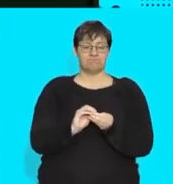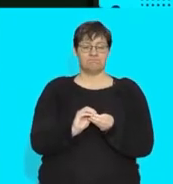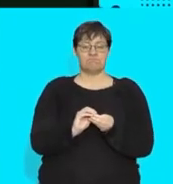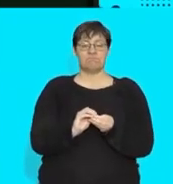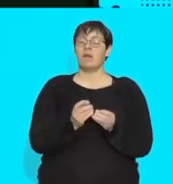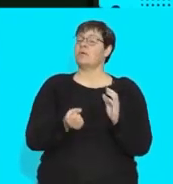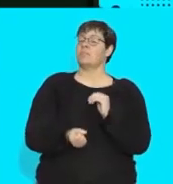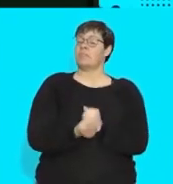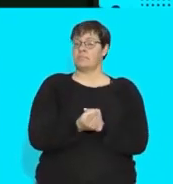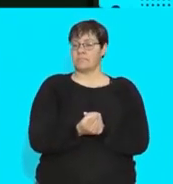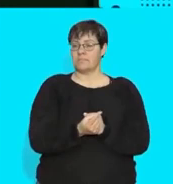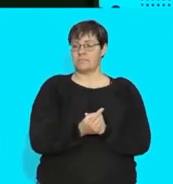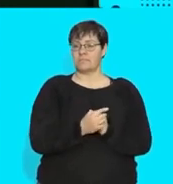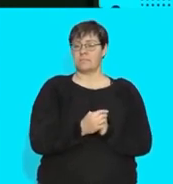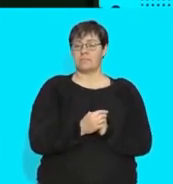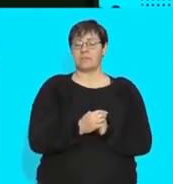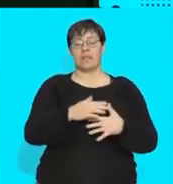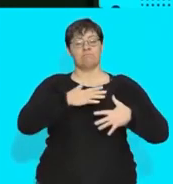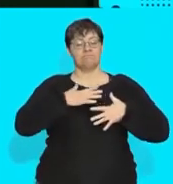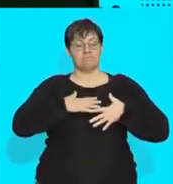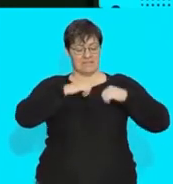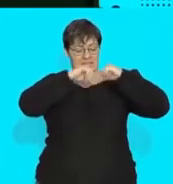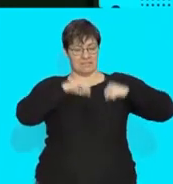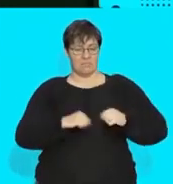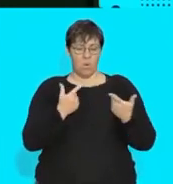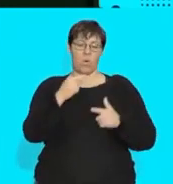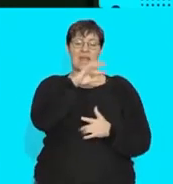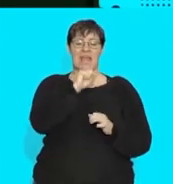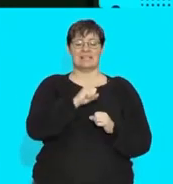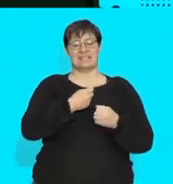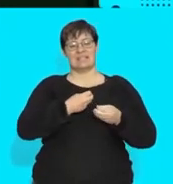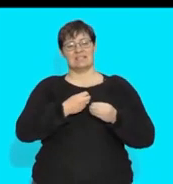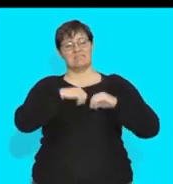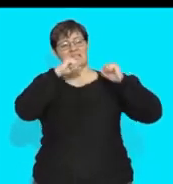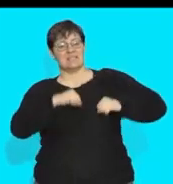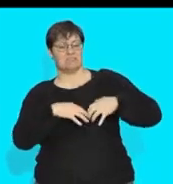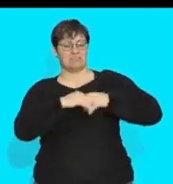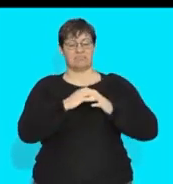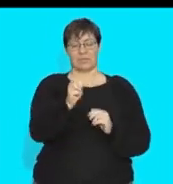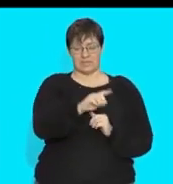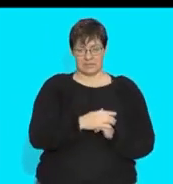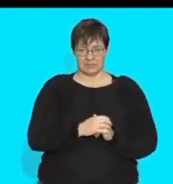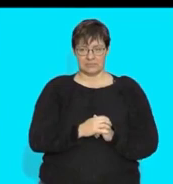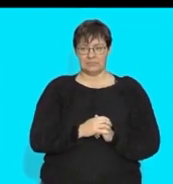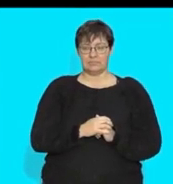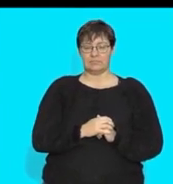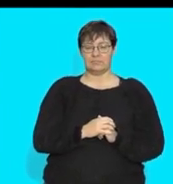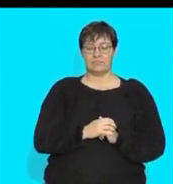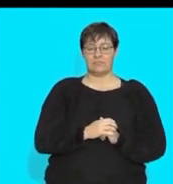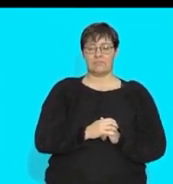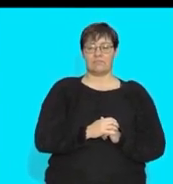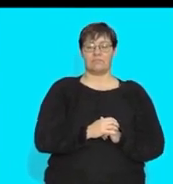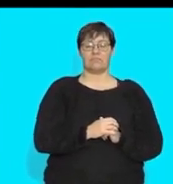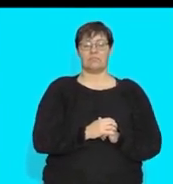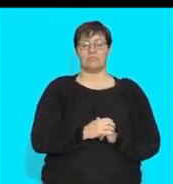what made up, right, our respiratory system or gaseous exchange system. So first of all,